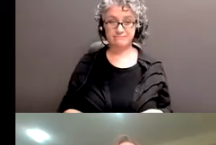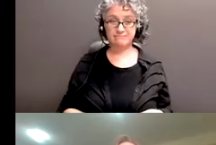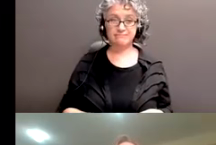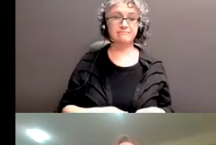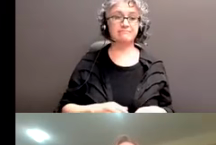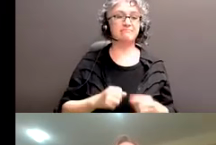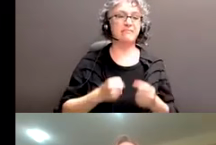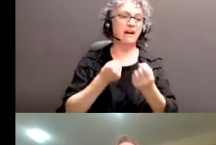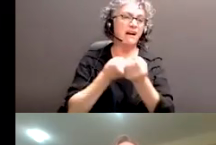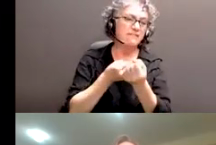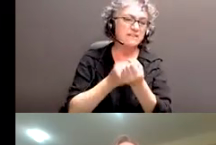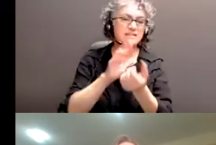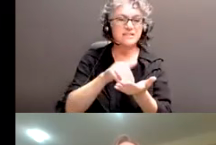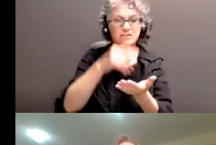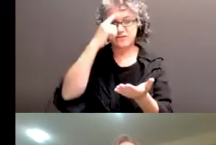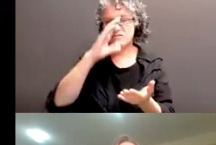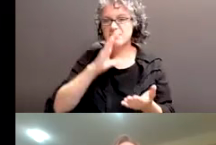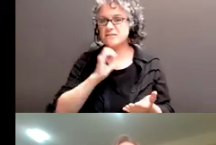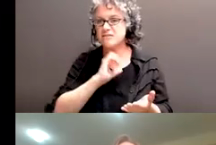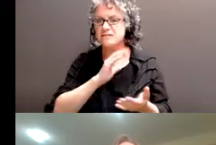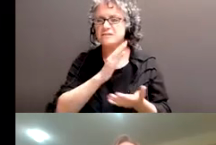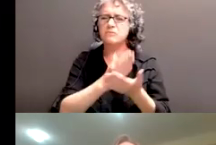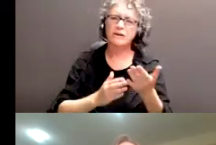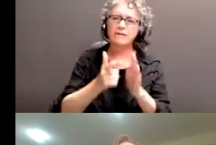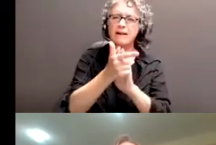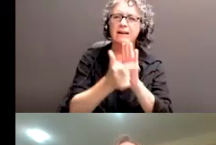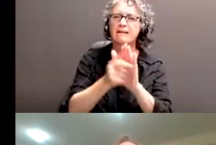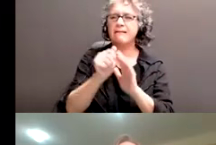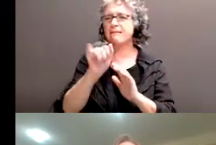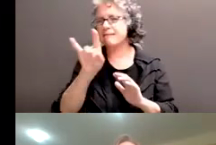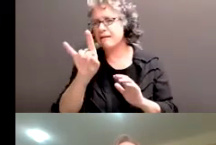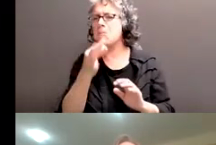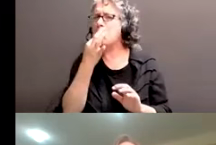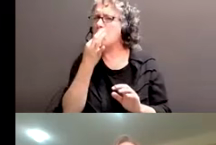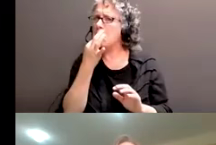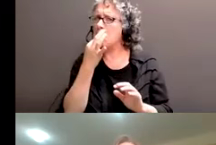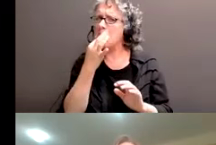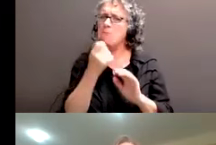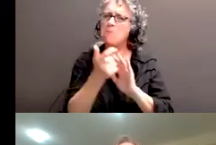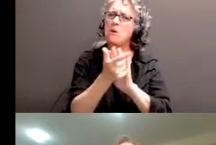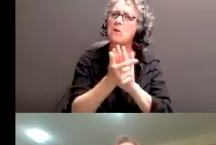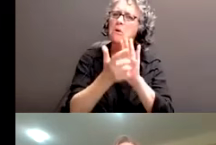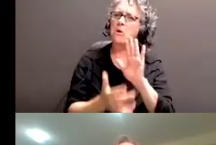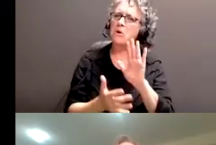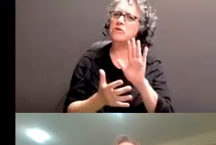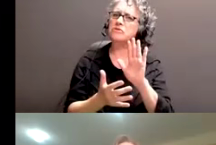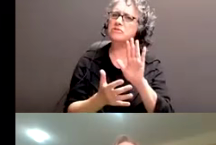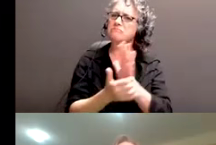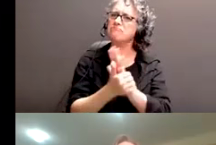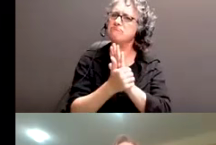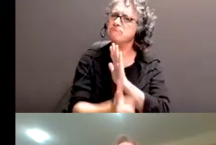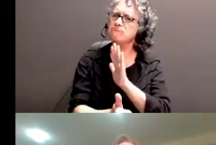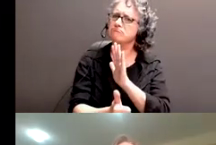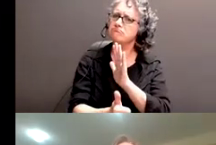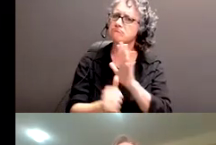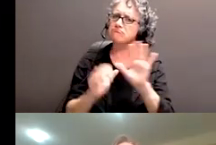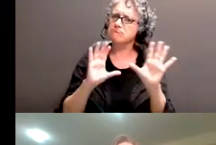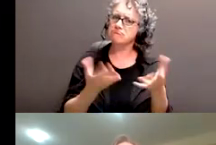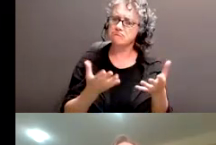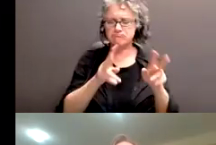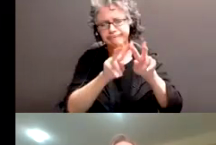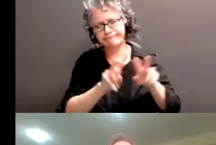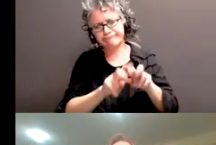of Legal Aid, and they're very, very excellent lawyers who can assist in looking at your legal